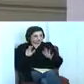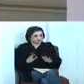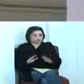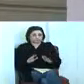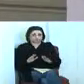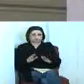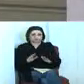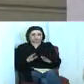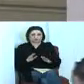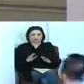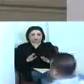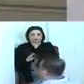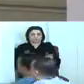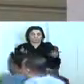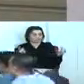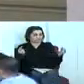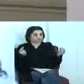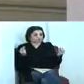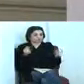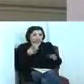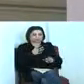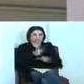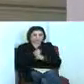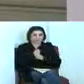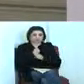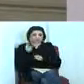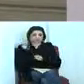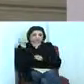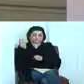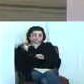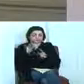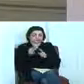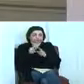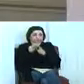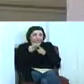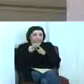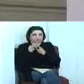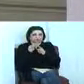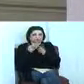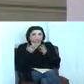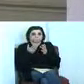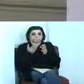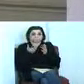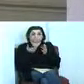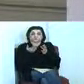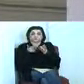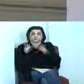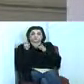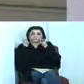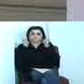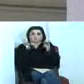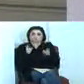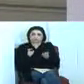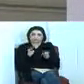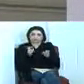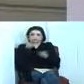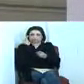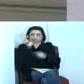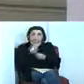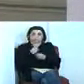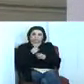fourth Sunday we receive a second special offering for the